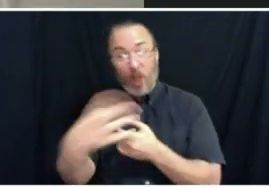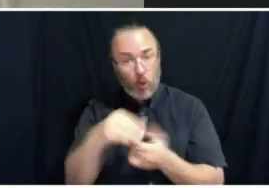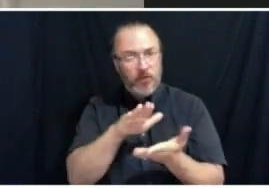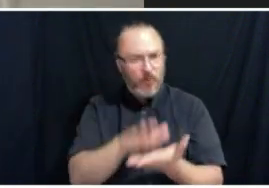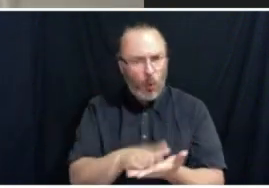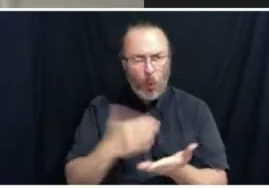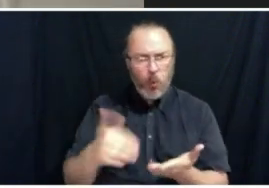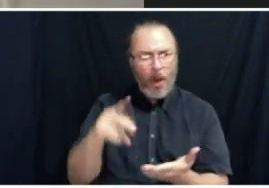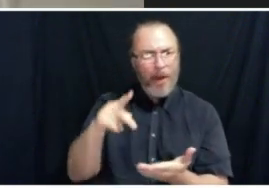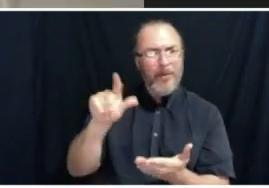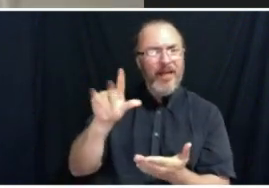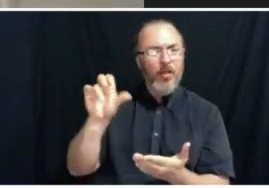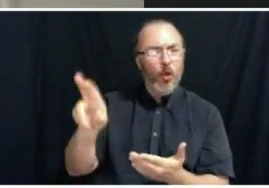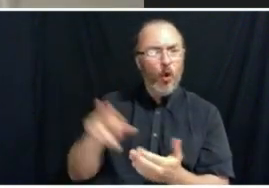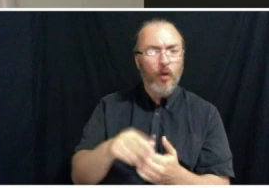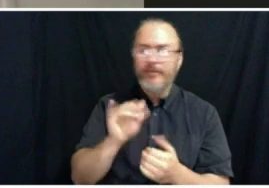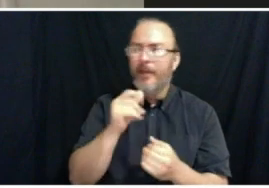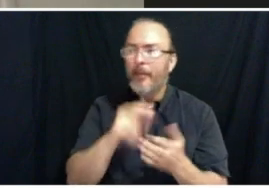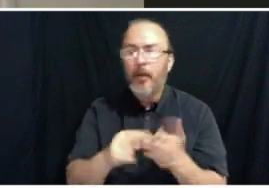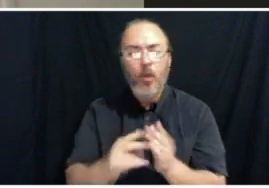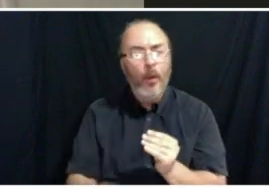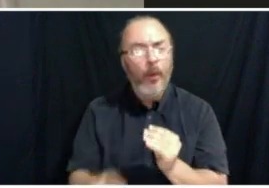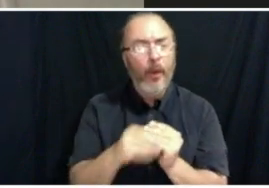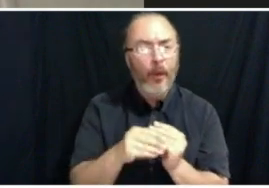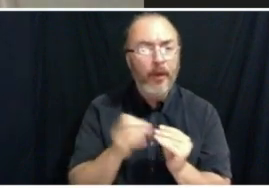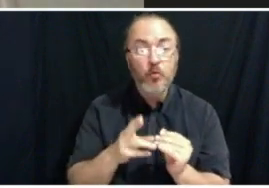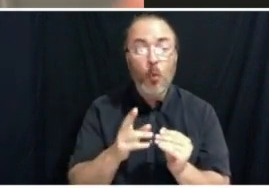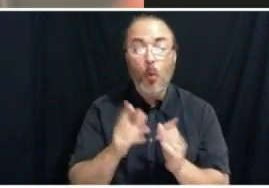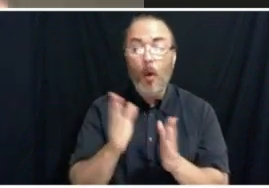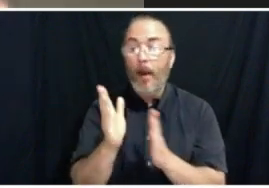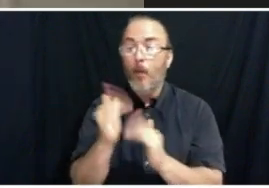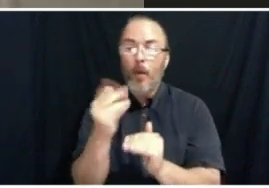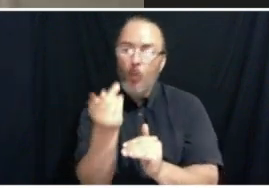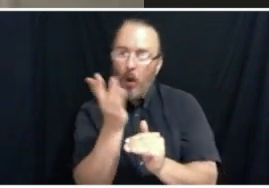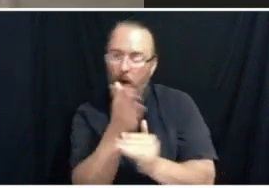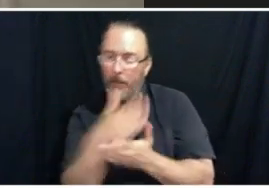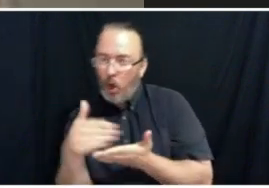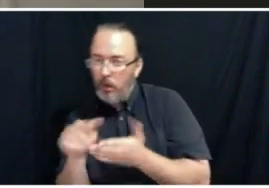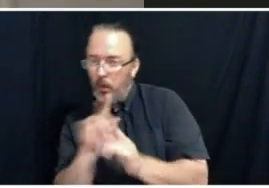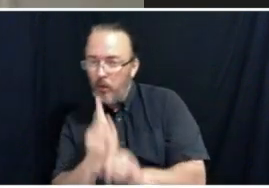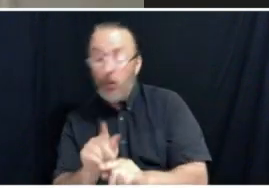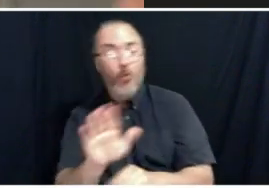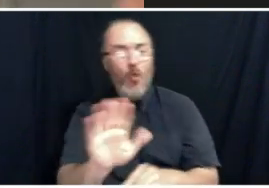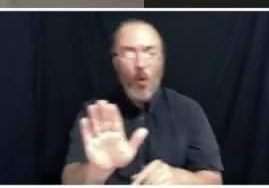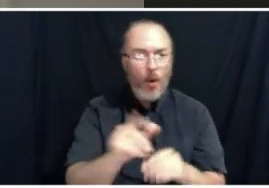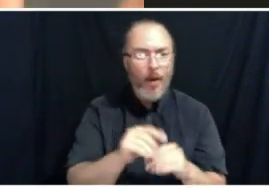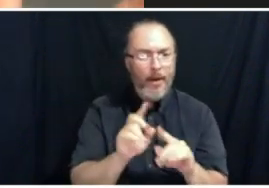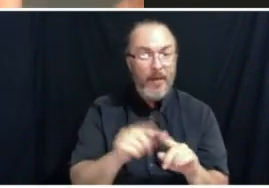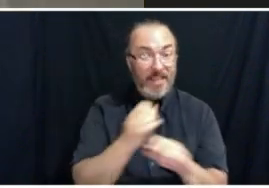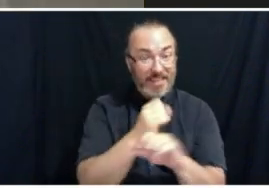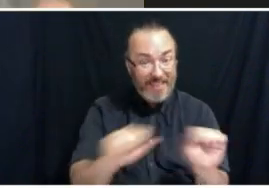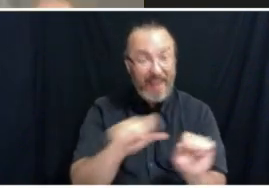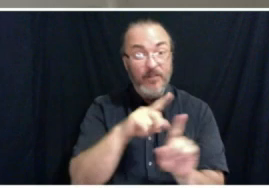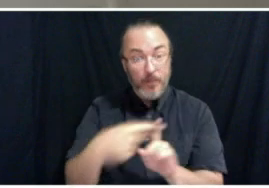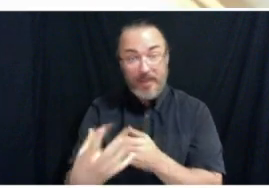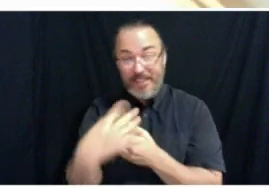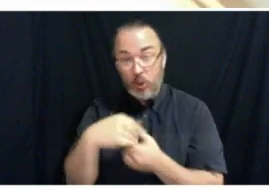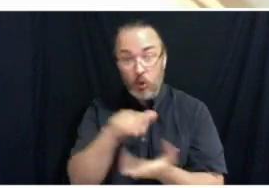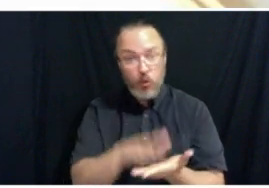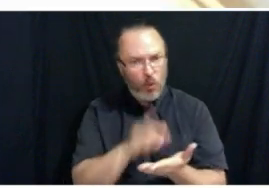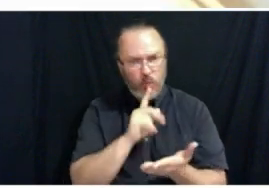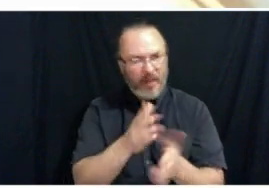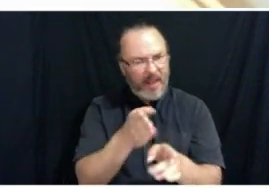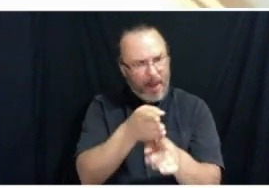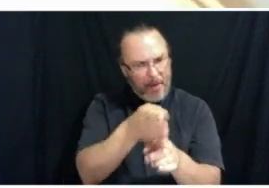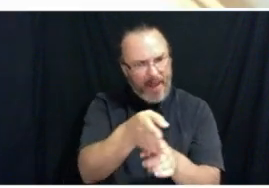It's not like a box in the report. No, I mean the safe and inclusive school is one of the main 5